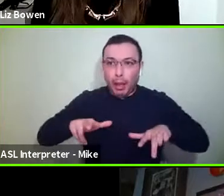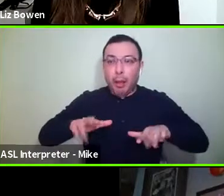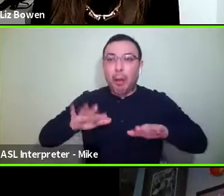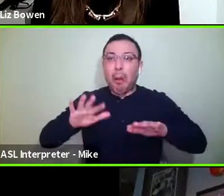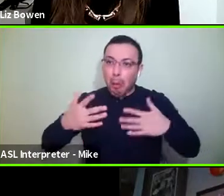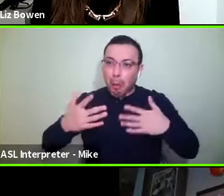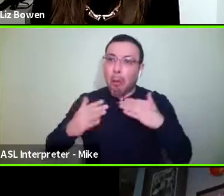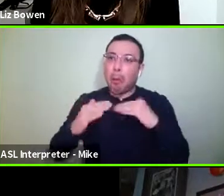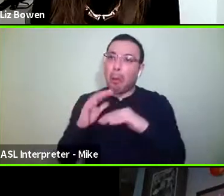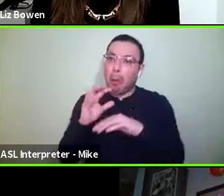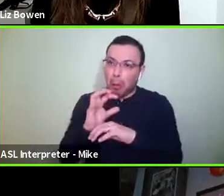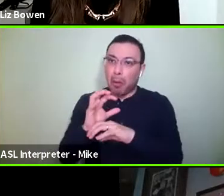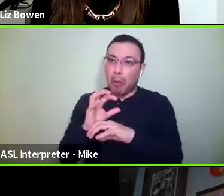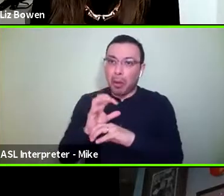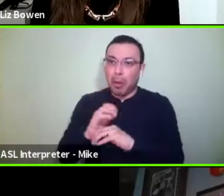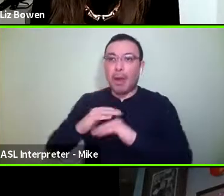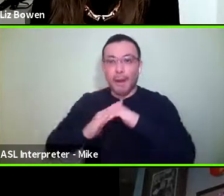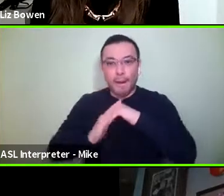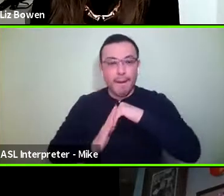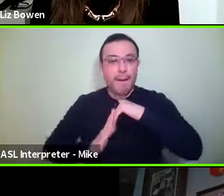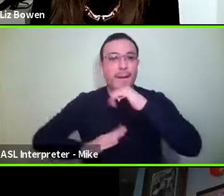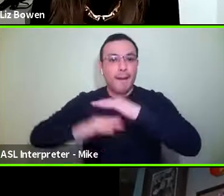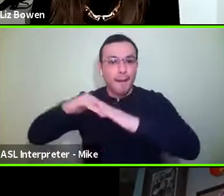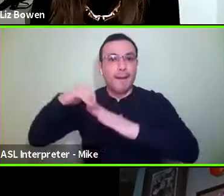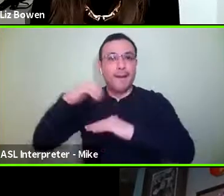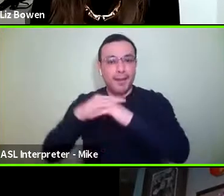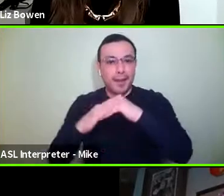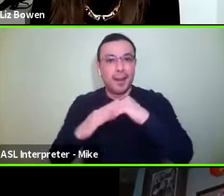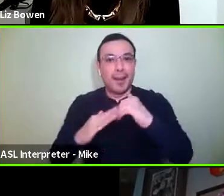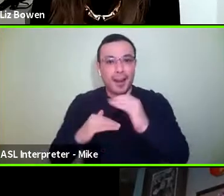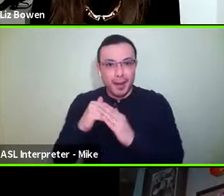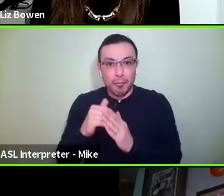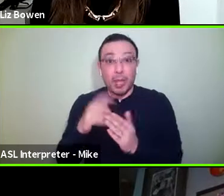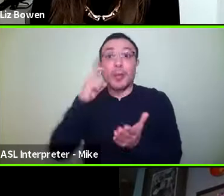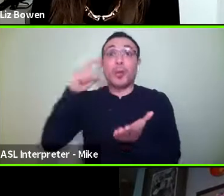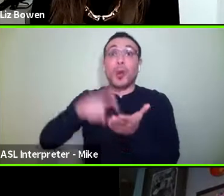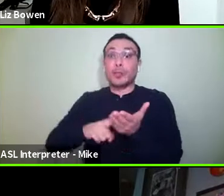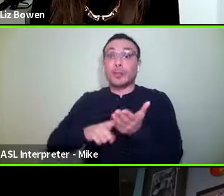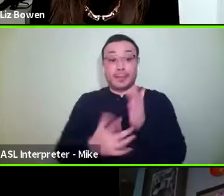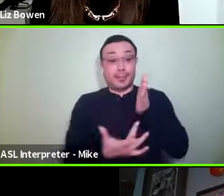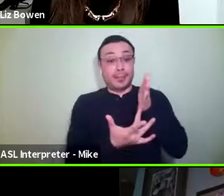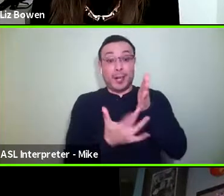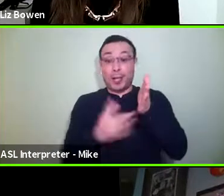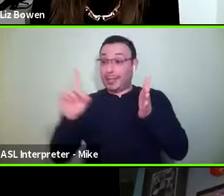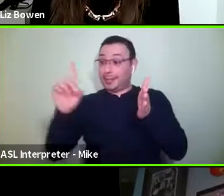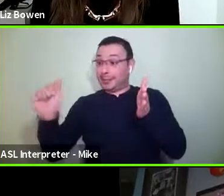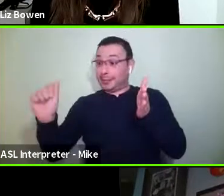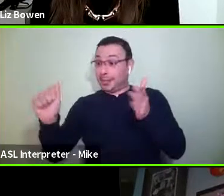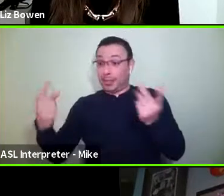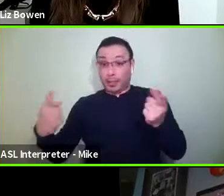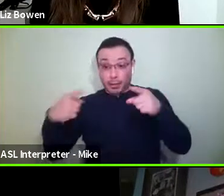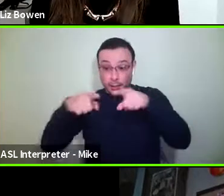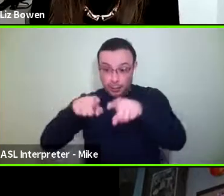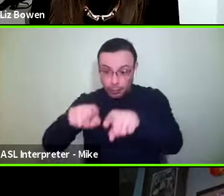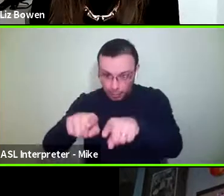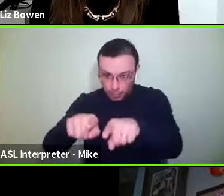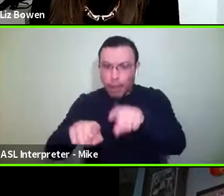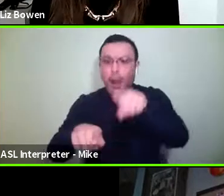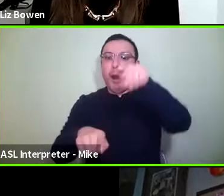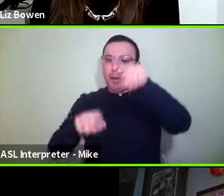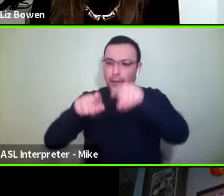you will, disability and technology. And so I thank everyone for being able to address that in